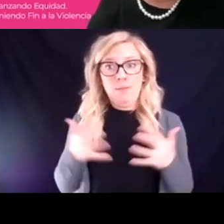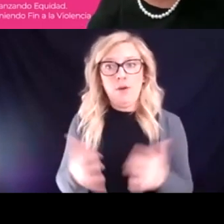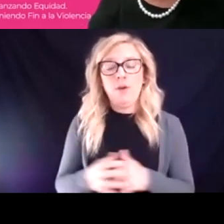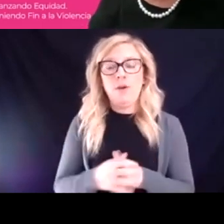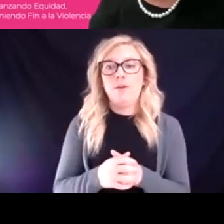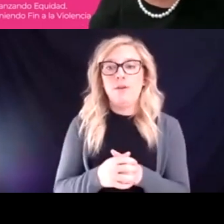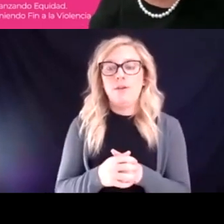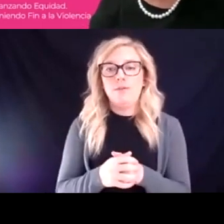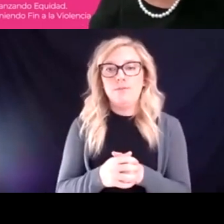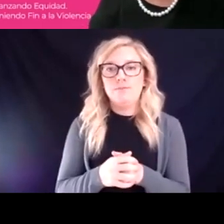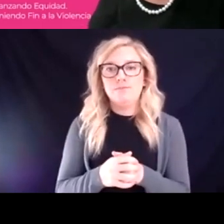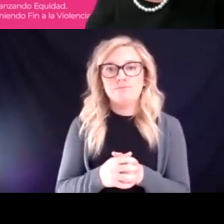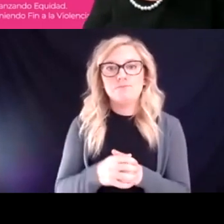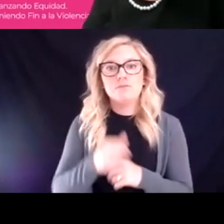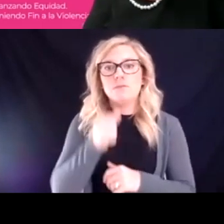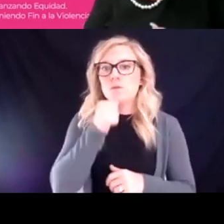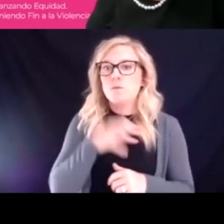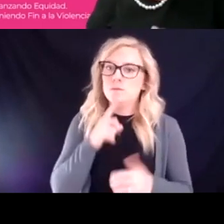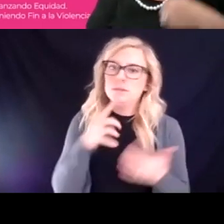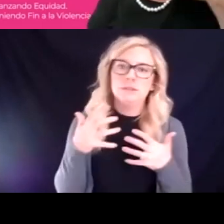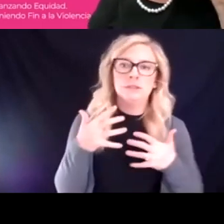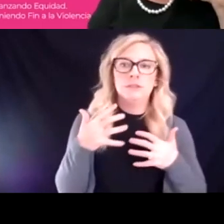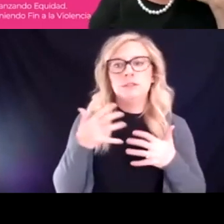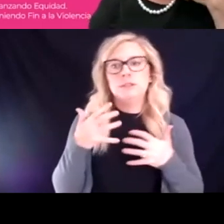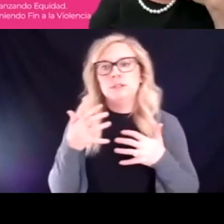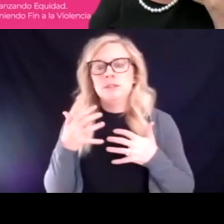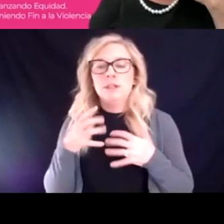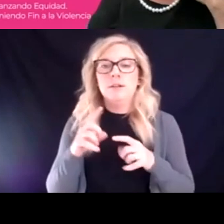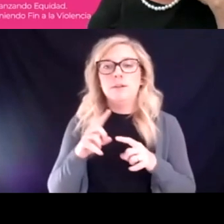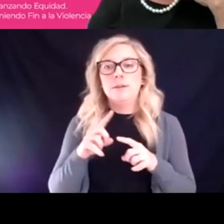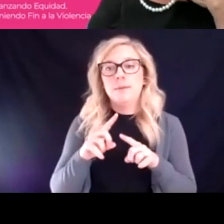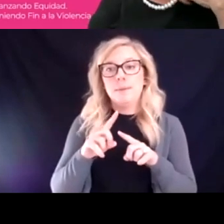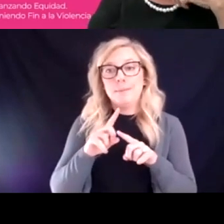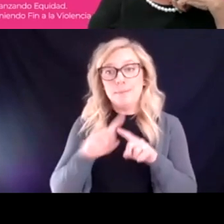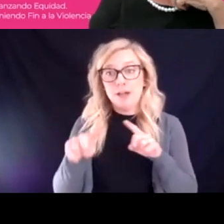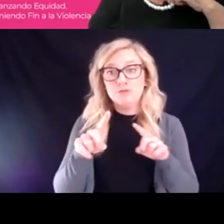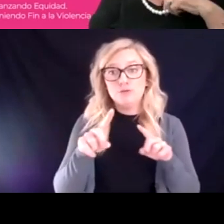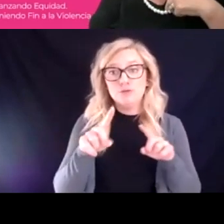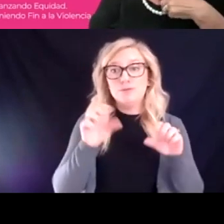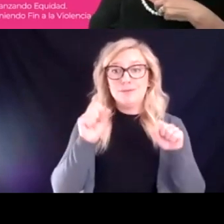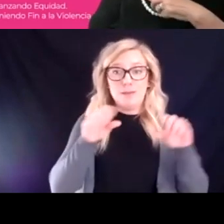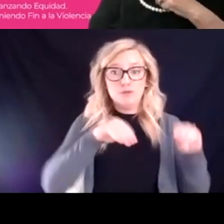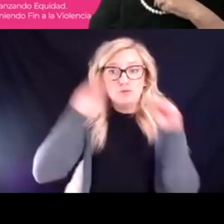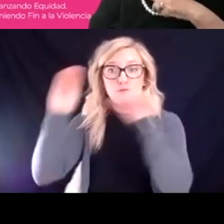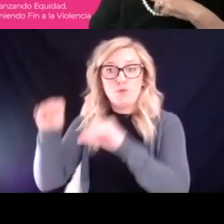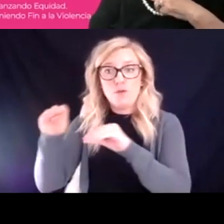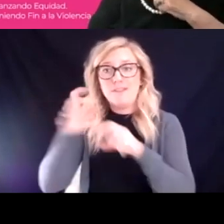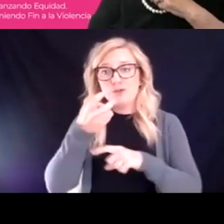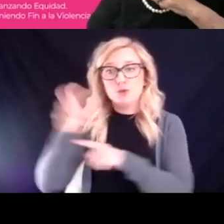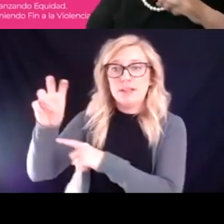And she was extremely frightened, but she managed to end up in Philadelphia. That's where she was transferred.